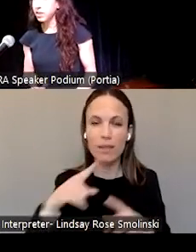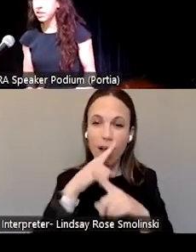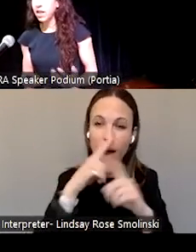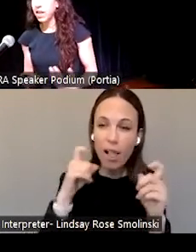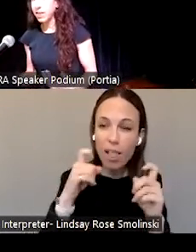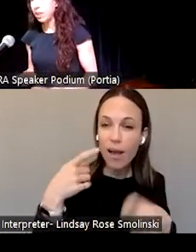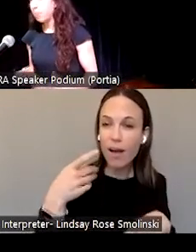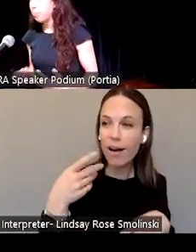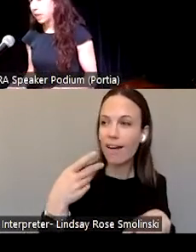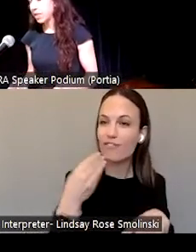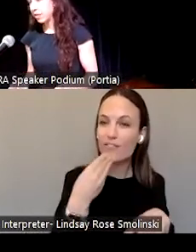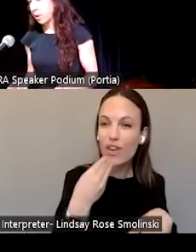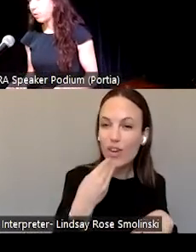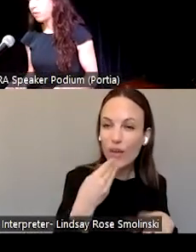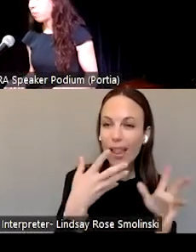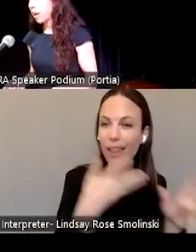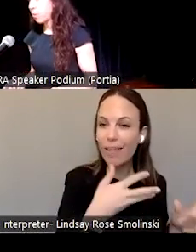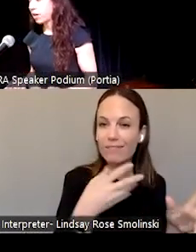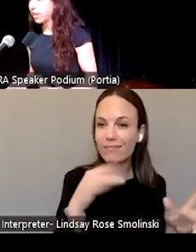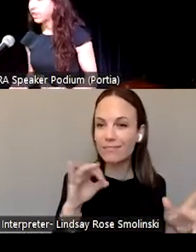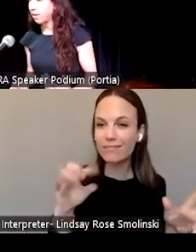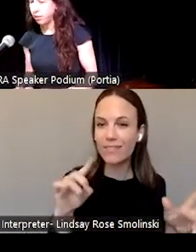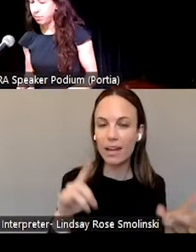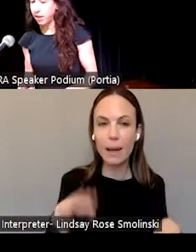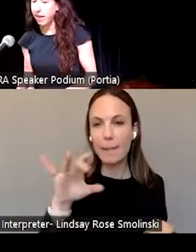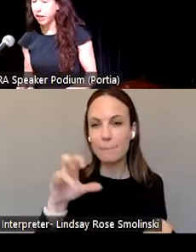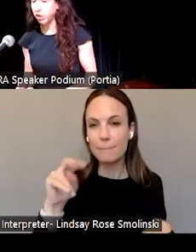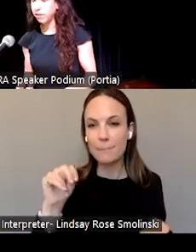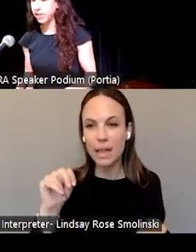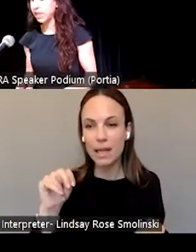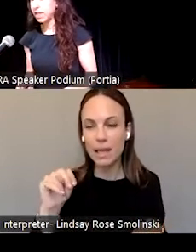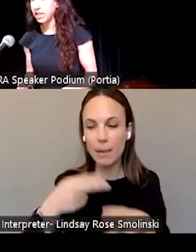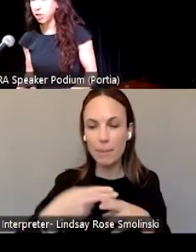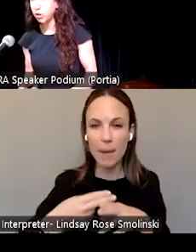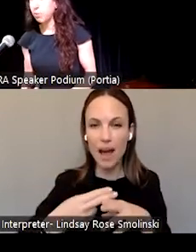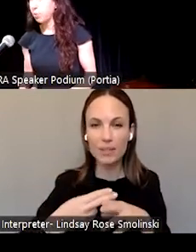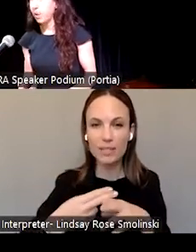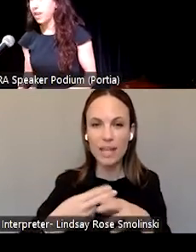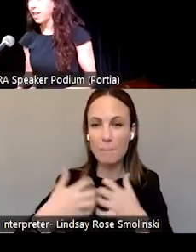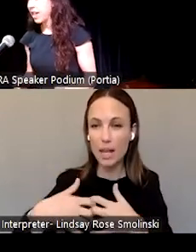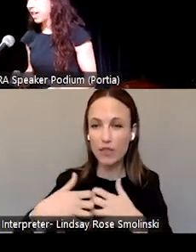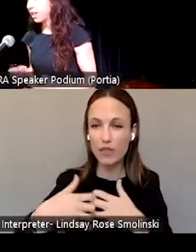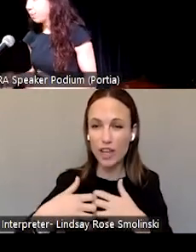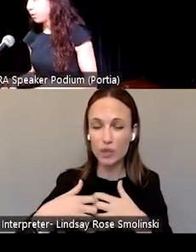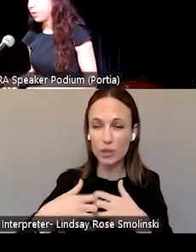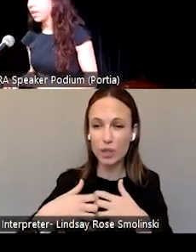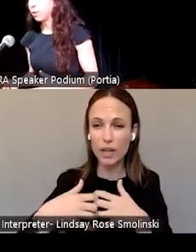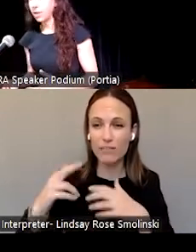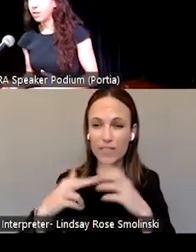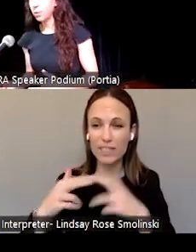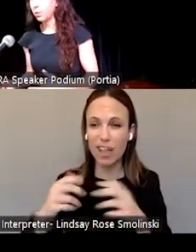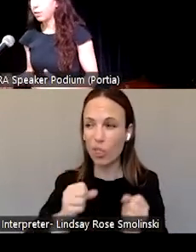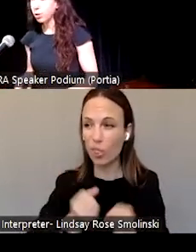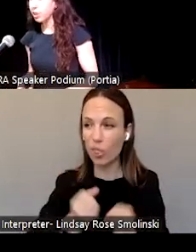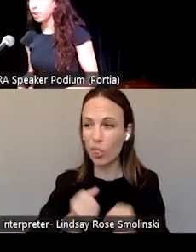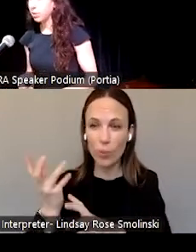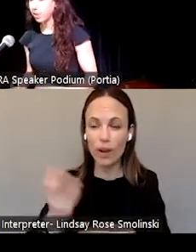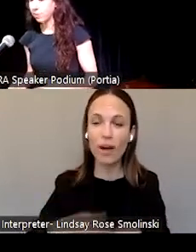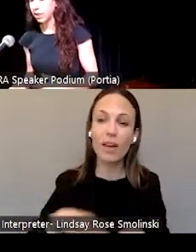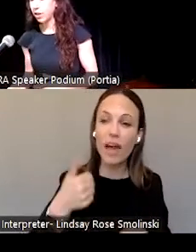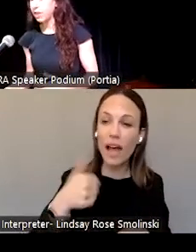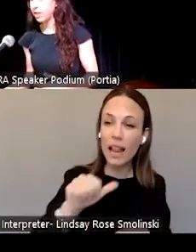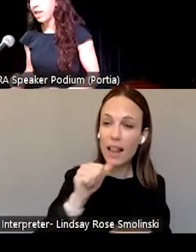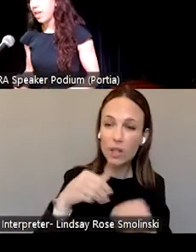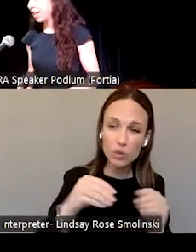fields, it's the billions of pounds of byproducts at food manufacturing facilities that are thrown away, it's the food that goes unsold at grocery stores